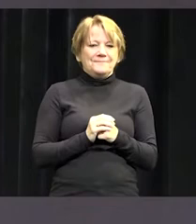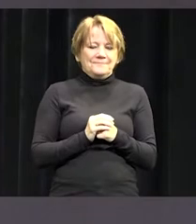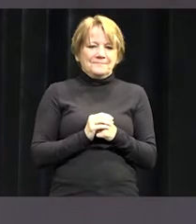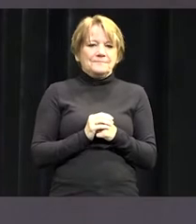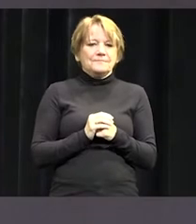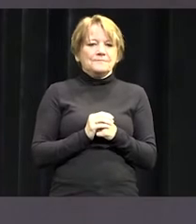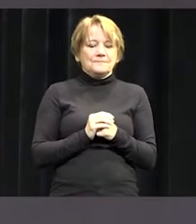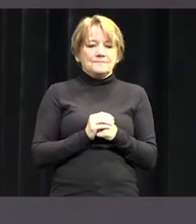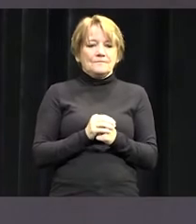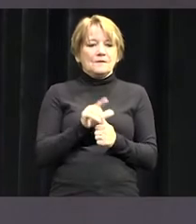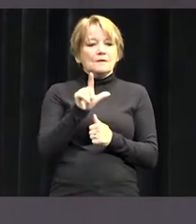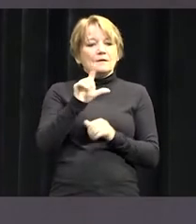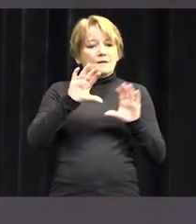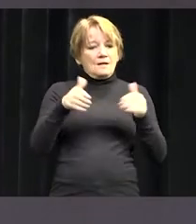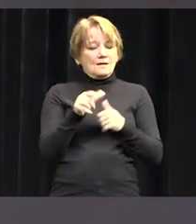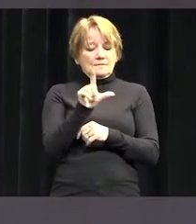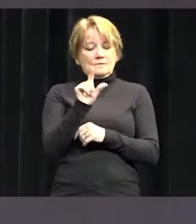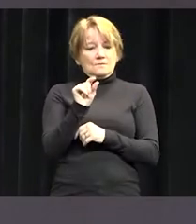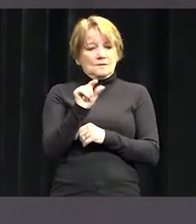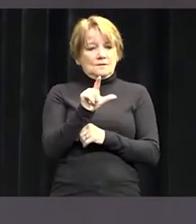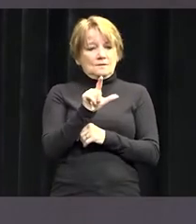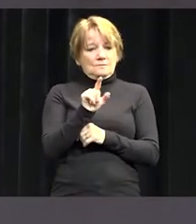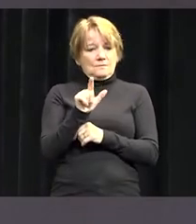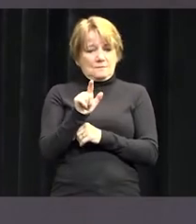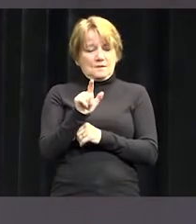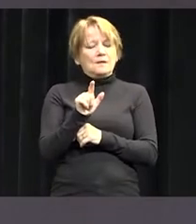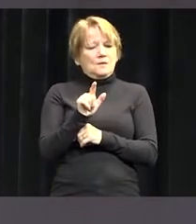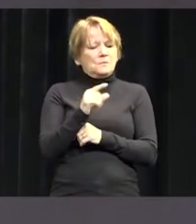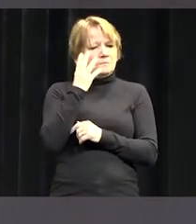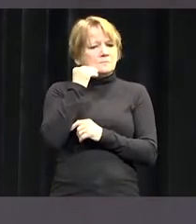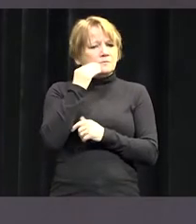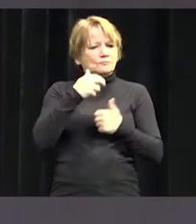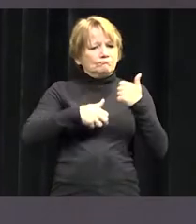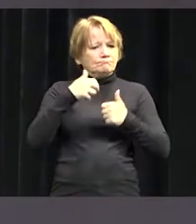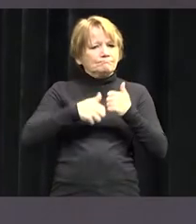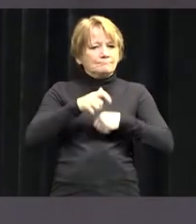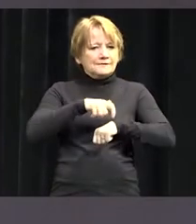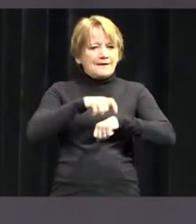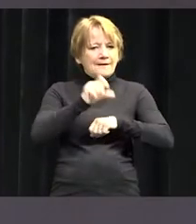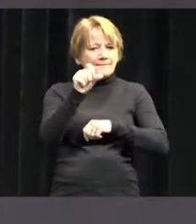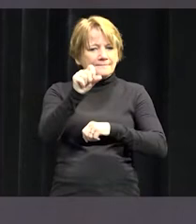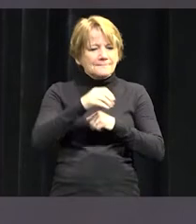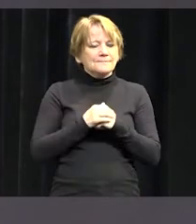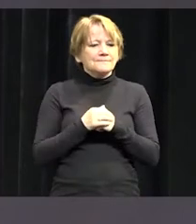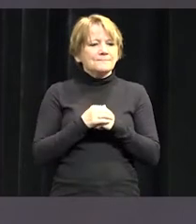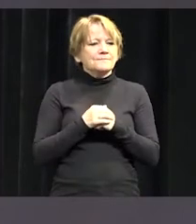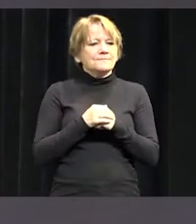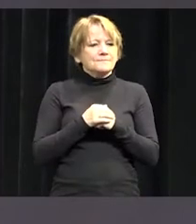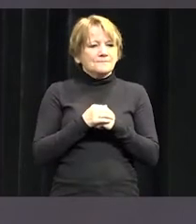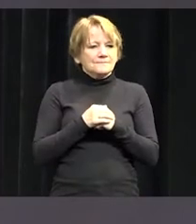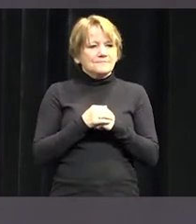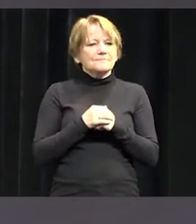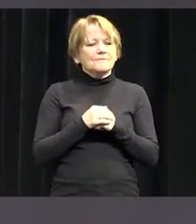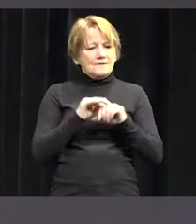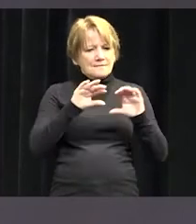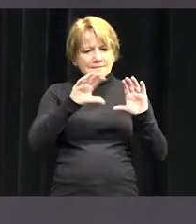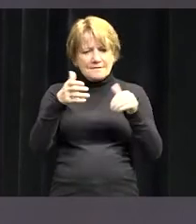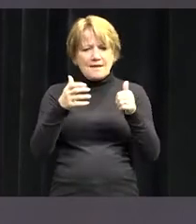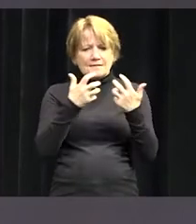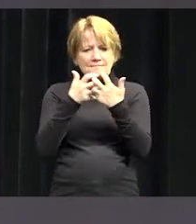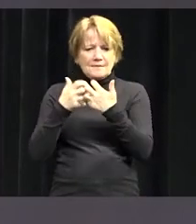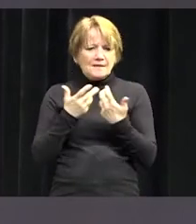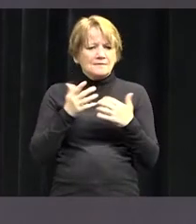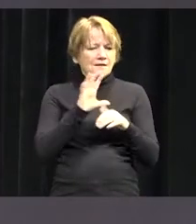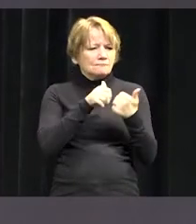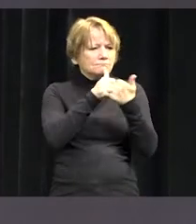never before some have tested positive for covet face loss or hit turbulence for other